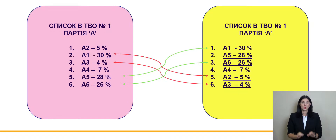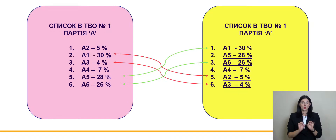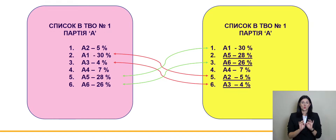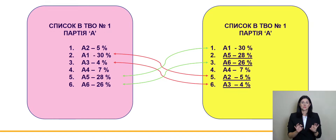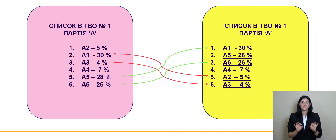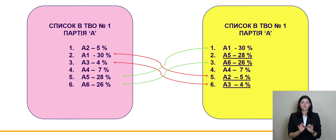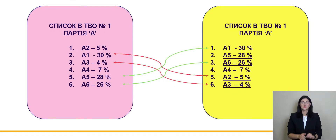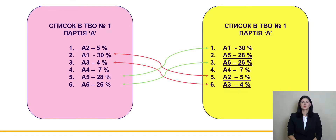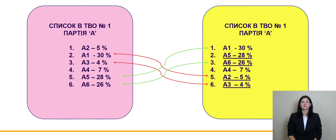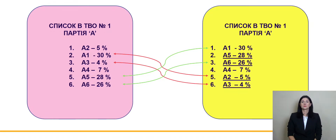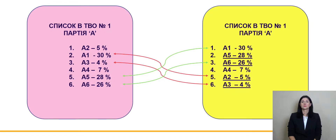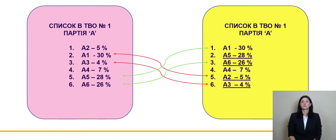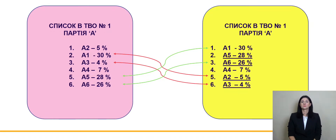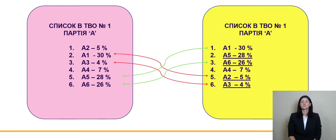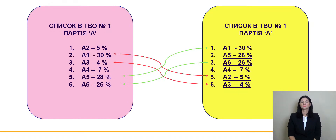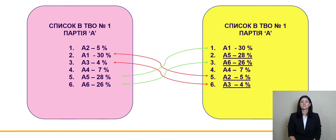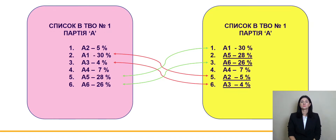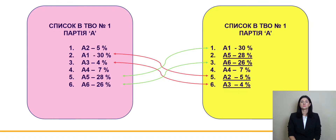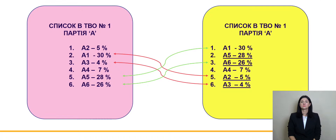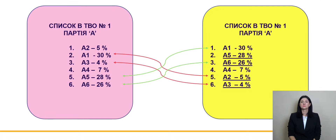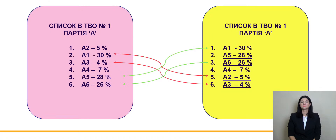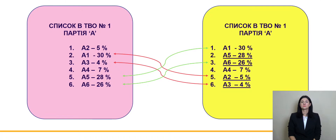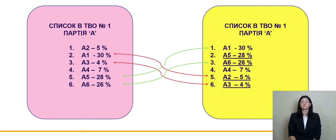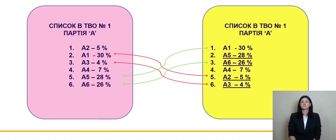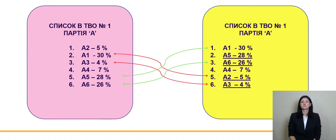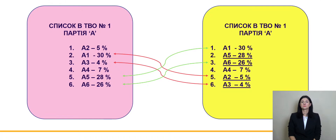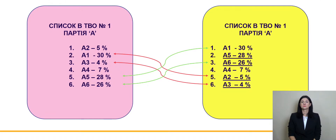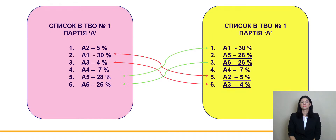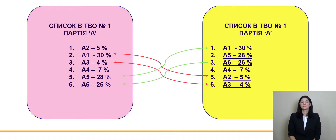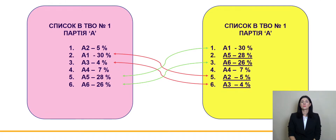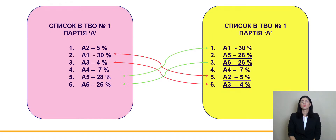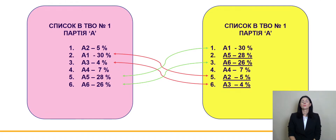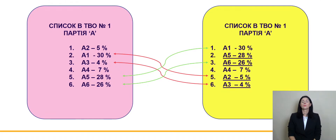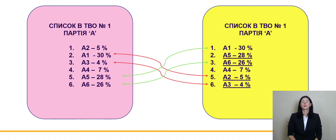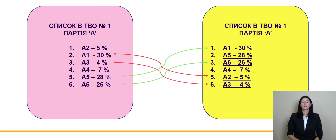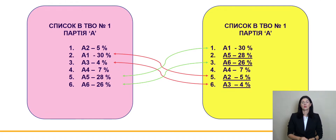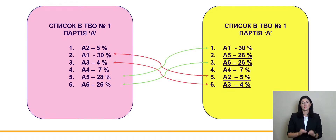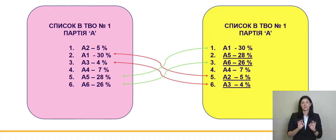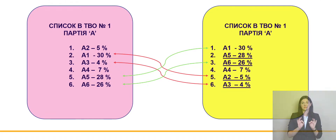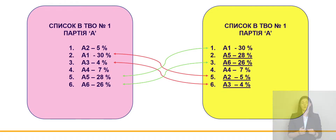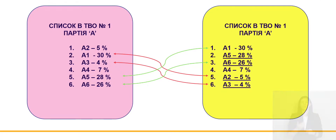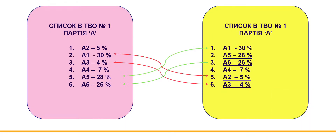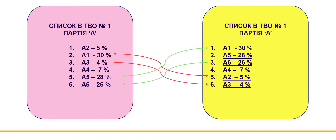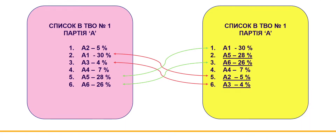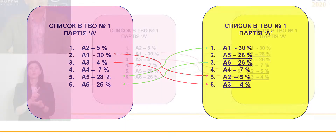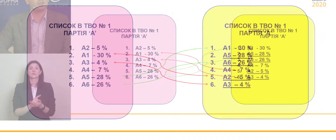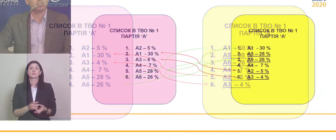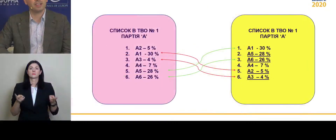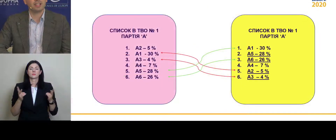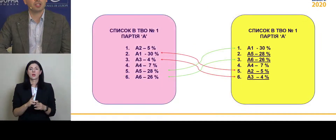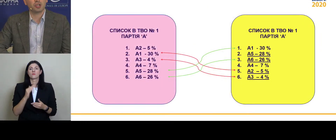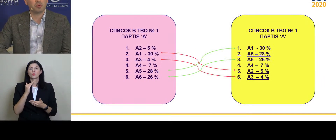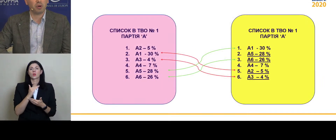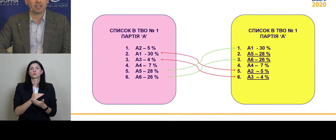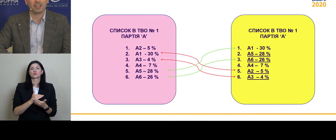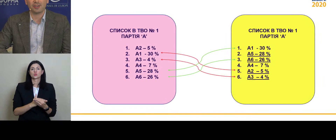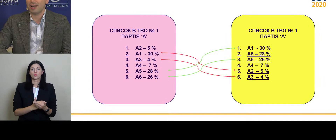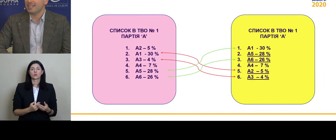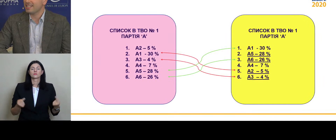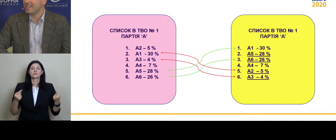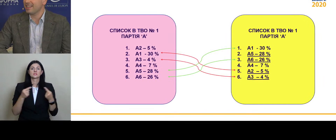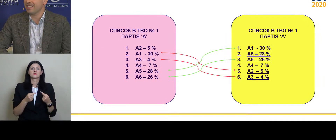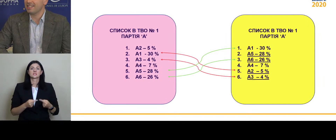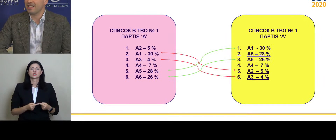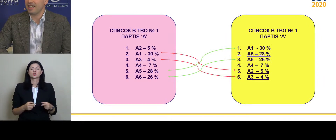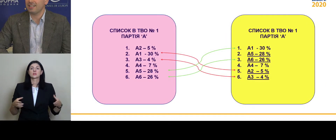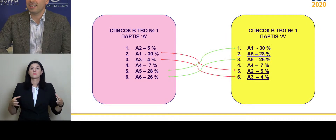closing the list. Please give the explanation. Yes, that's true. They have to